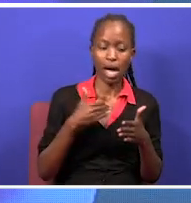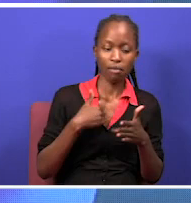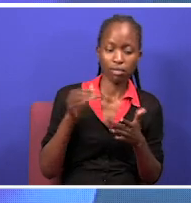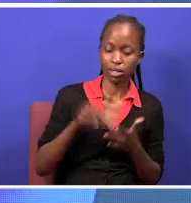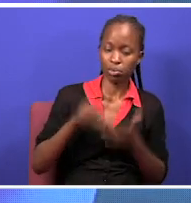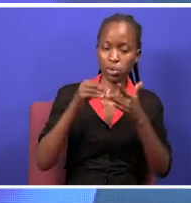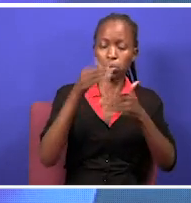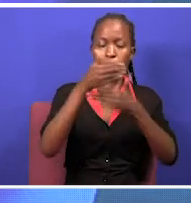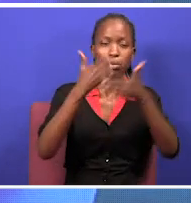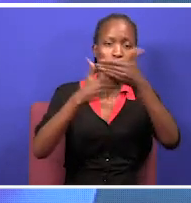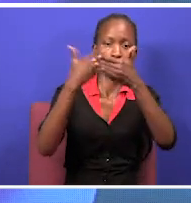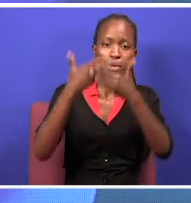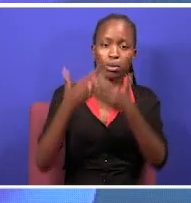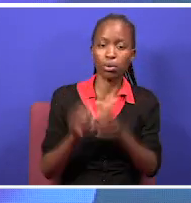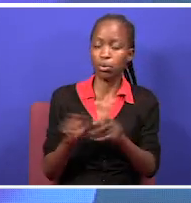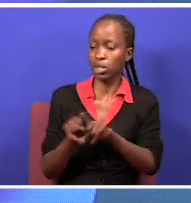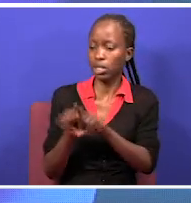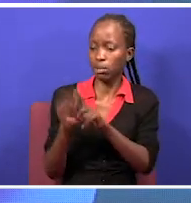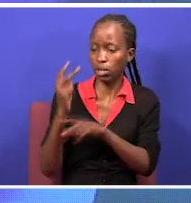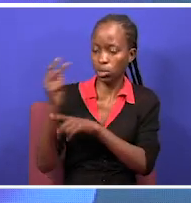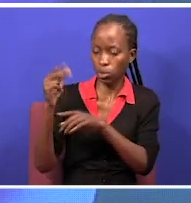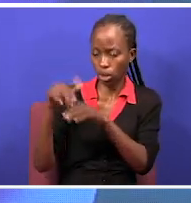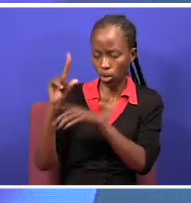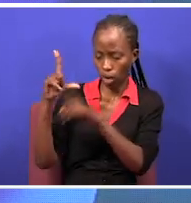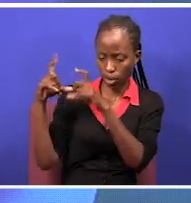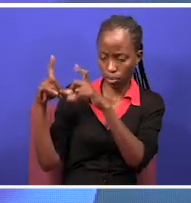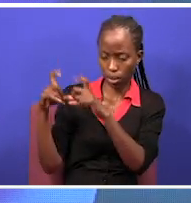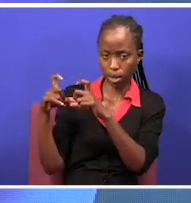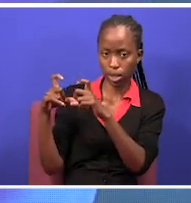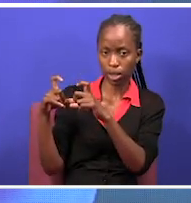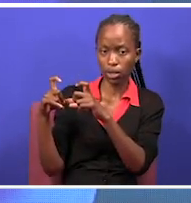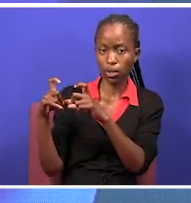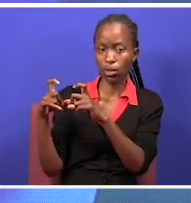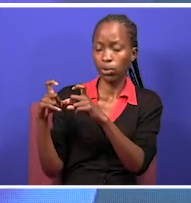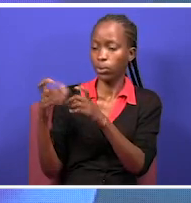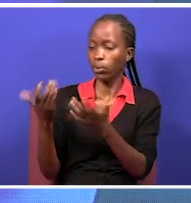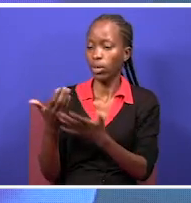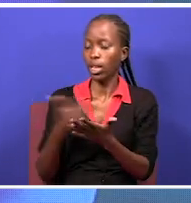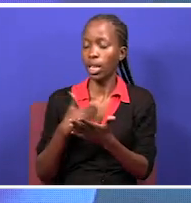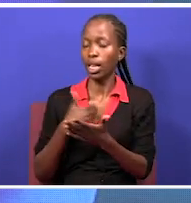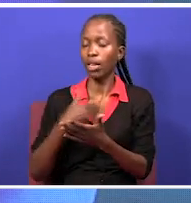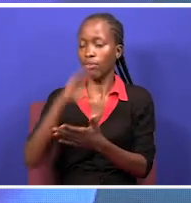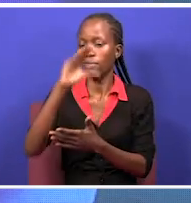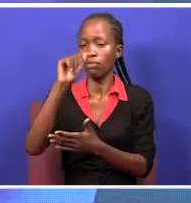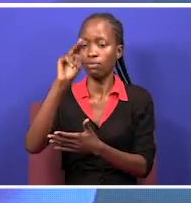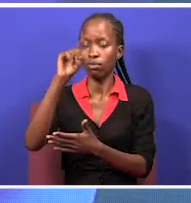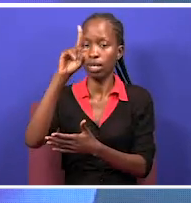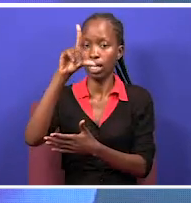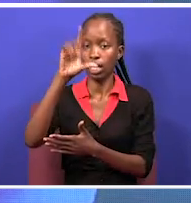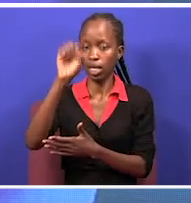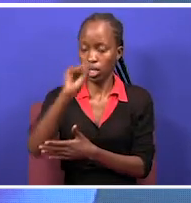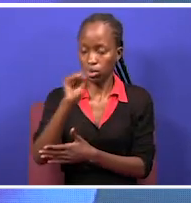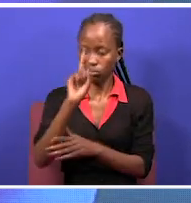structures, or like I saw in the picture of an altar, have candles and all that.